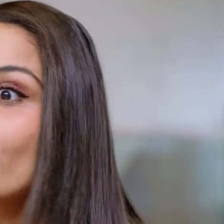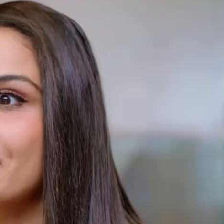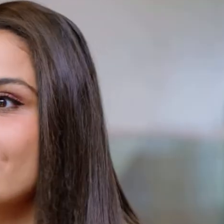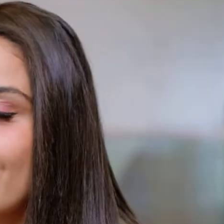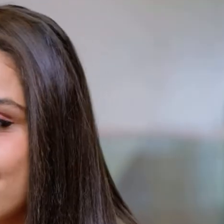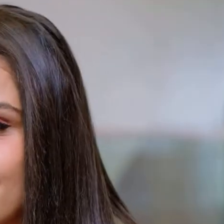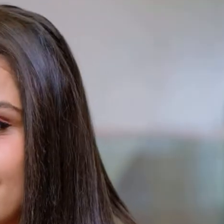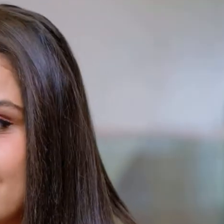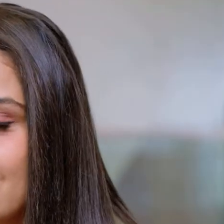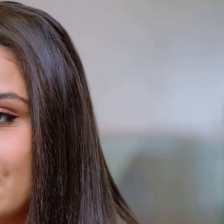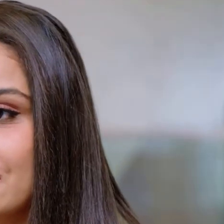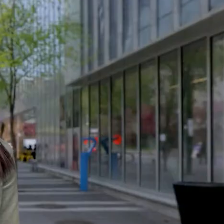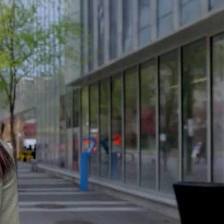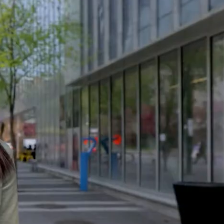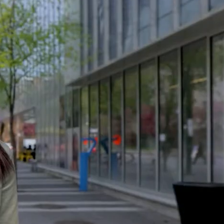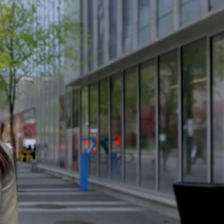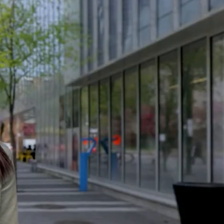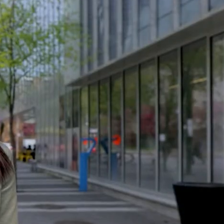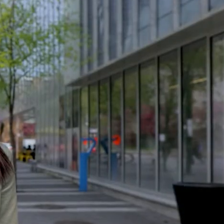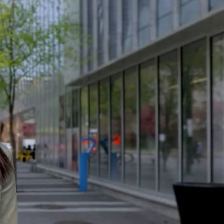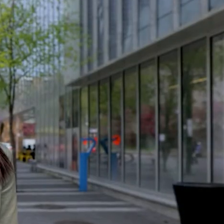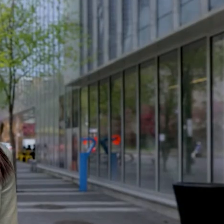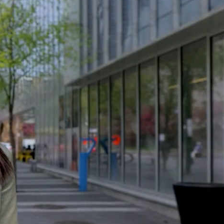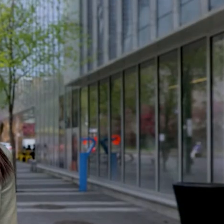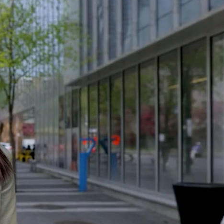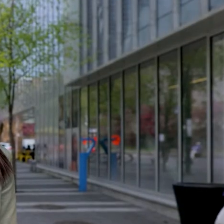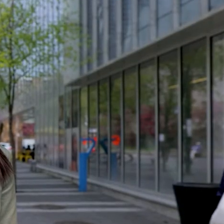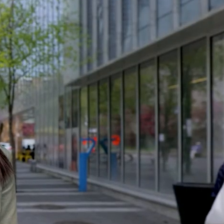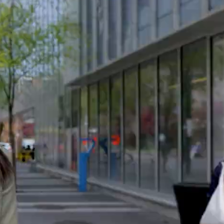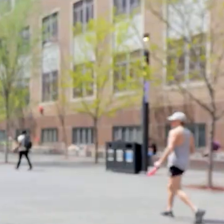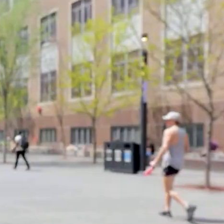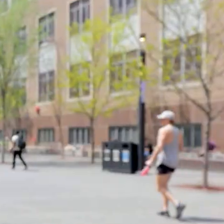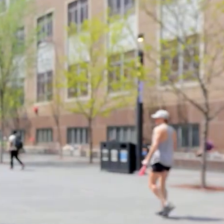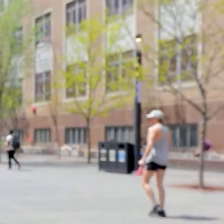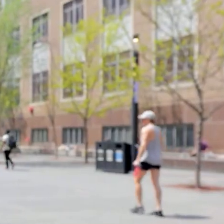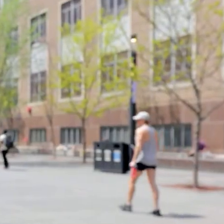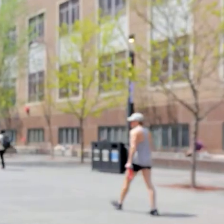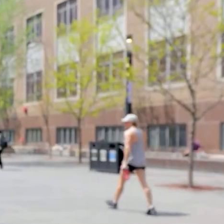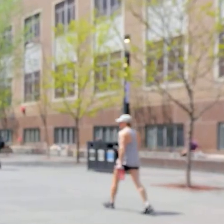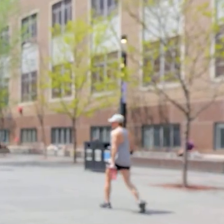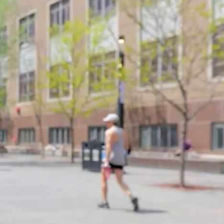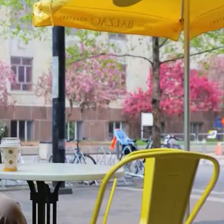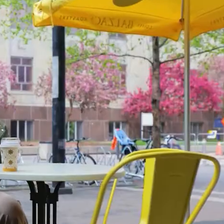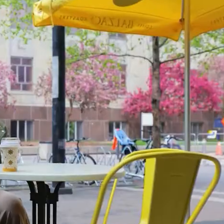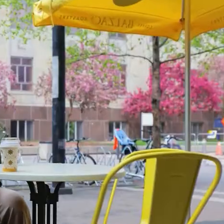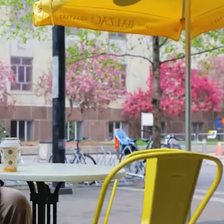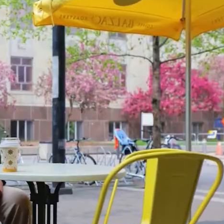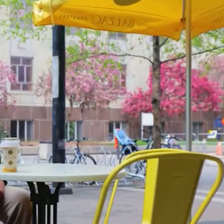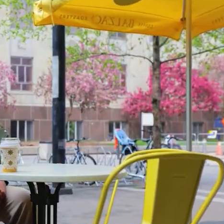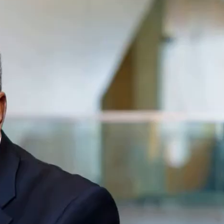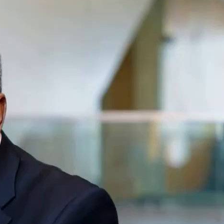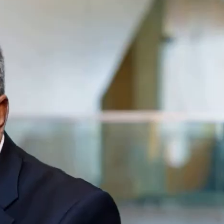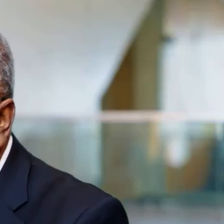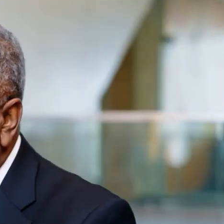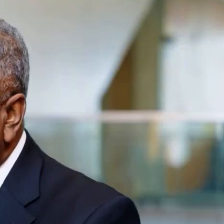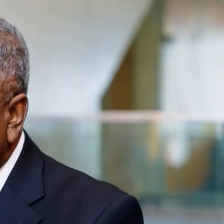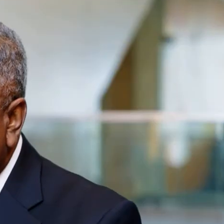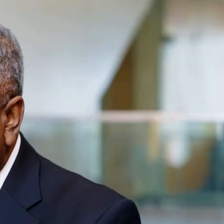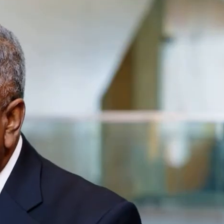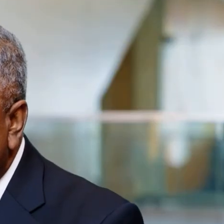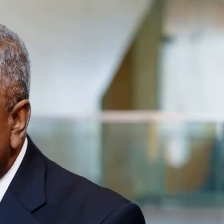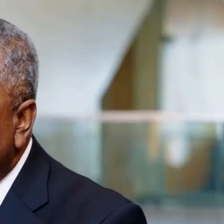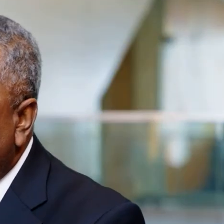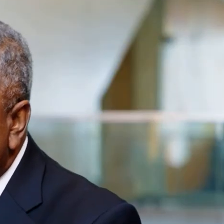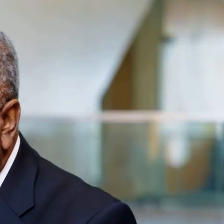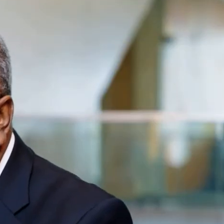so many questions, like, how am I gonna make my big dreams come true? Do I have it all figured out? How am I gonna come back? So it was party